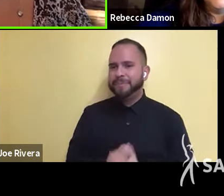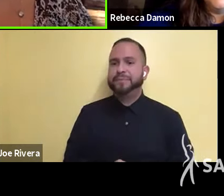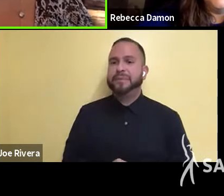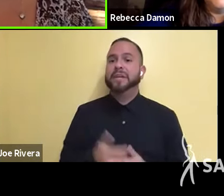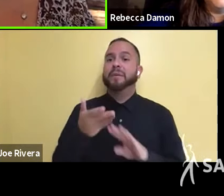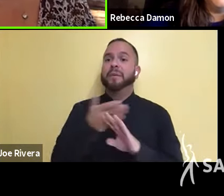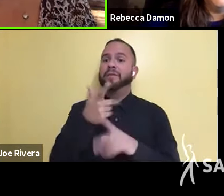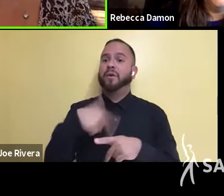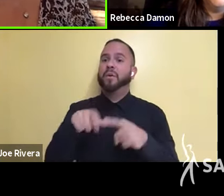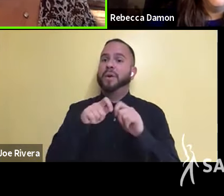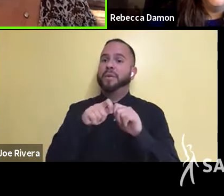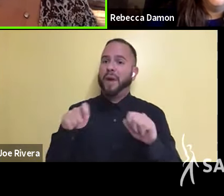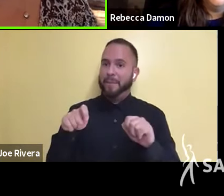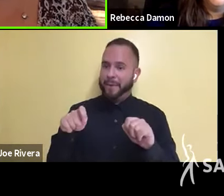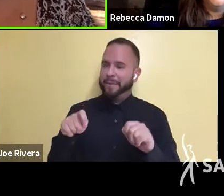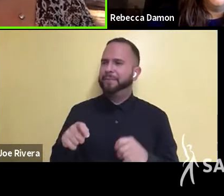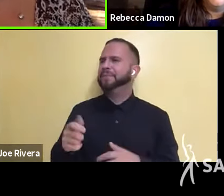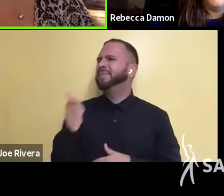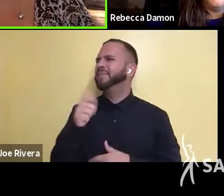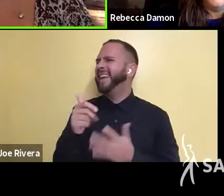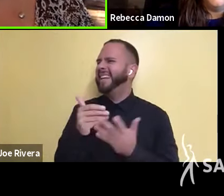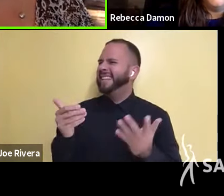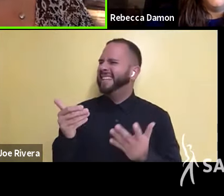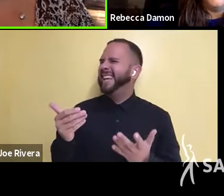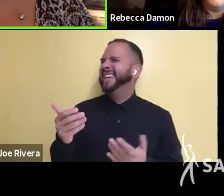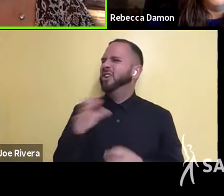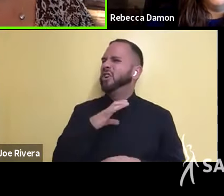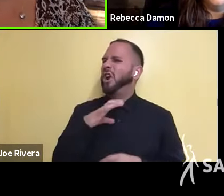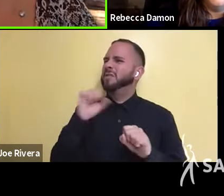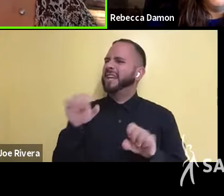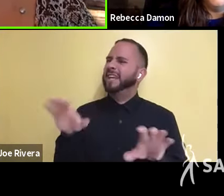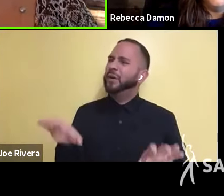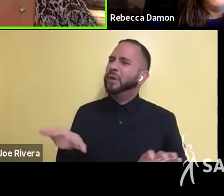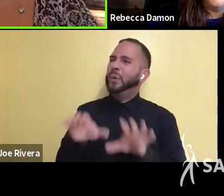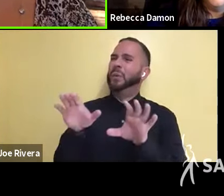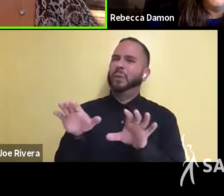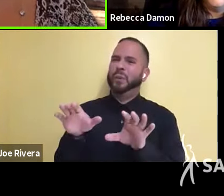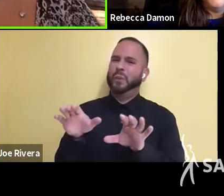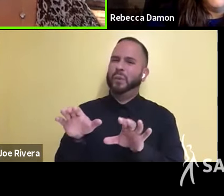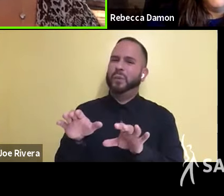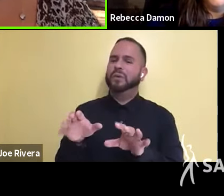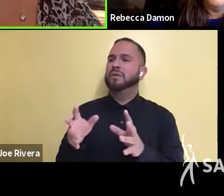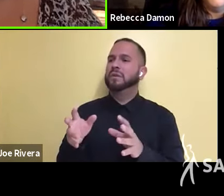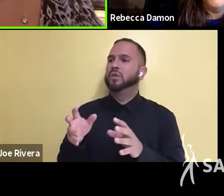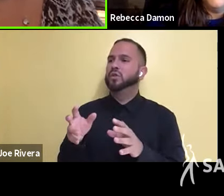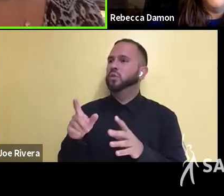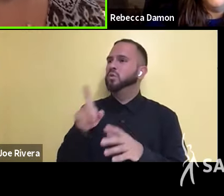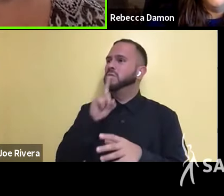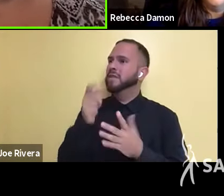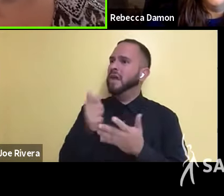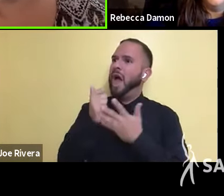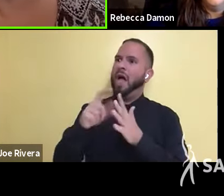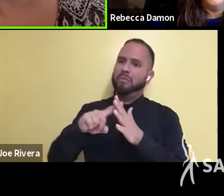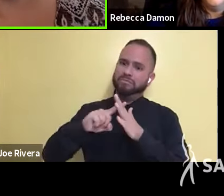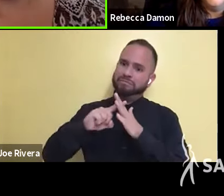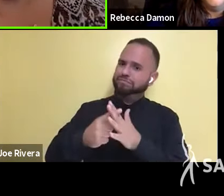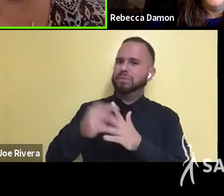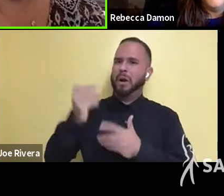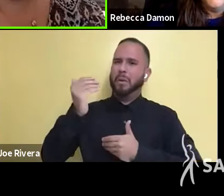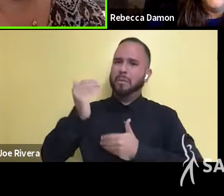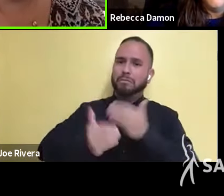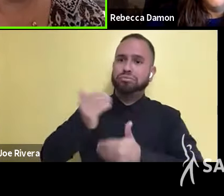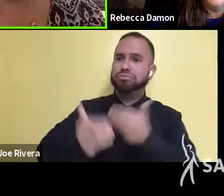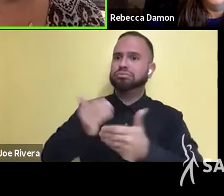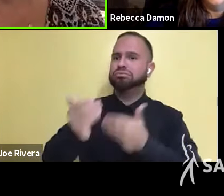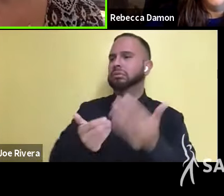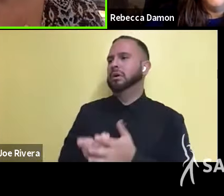do to help spur film and television productions as it starts to return safely? Can it be incentivized